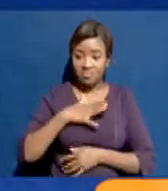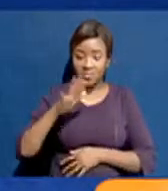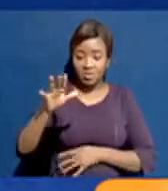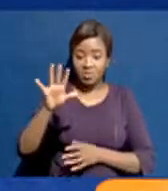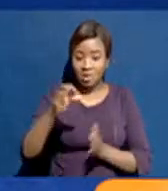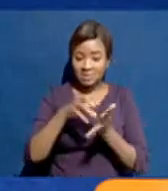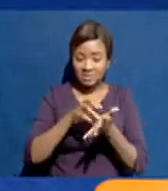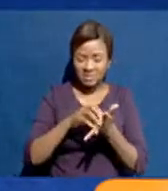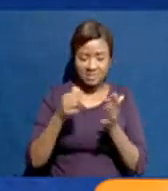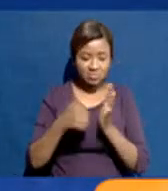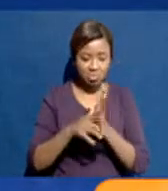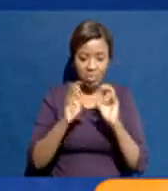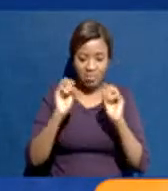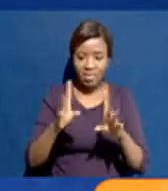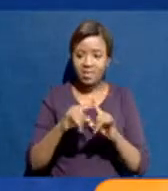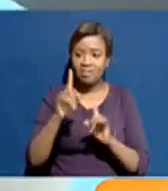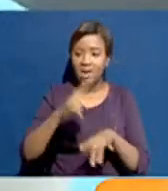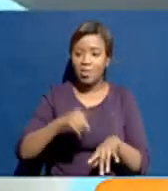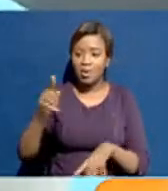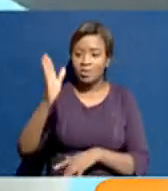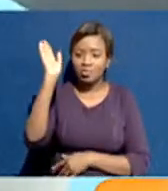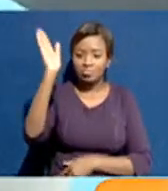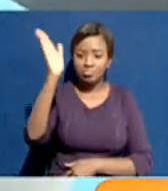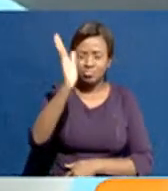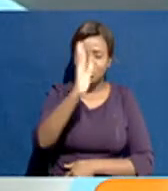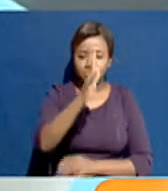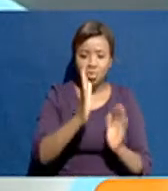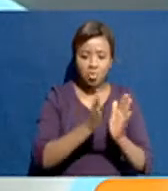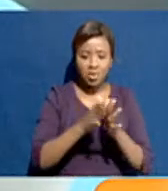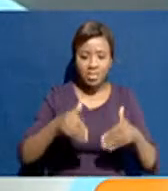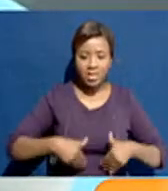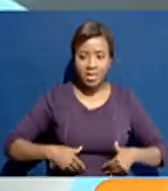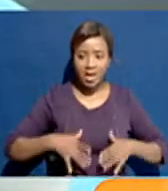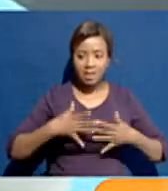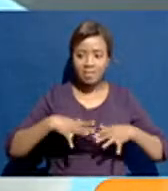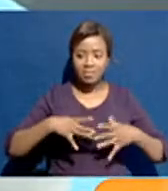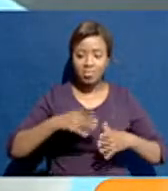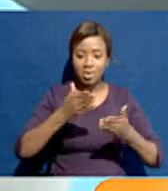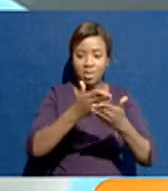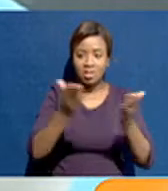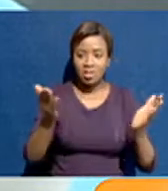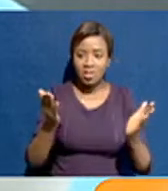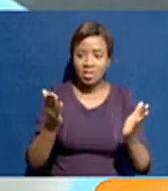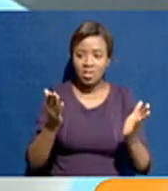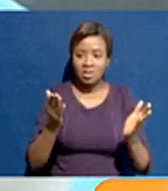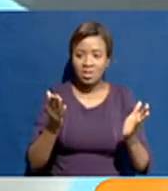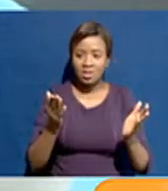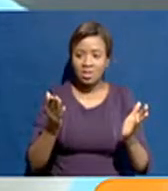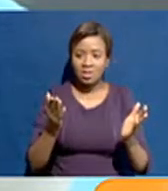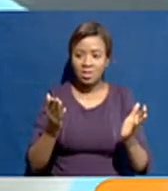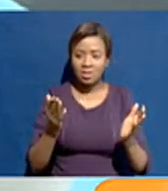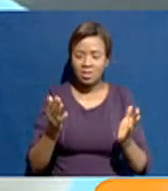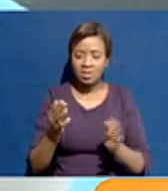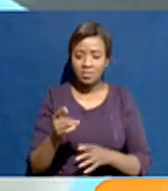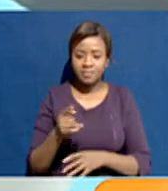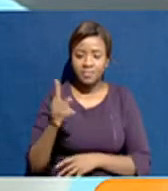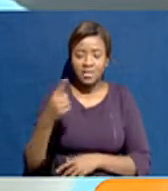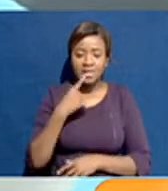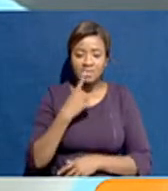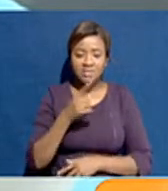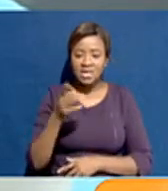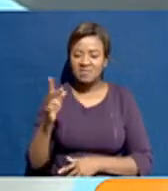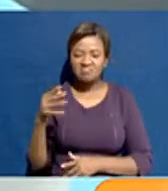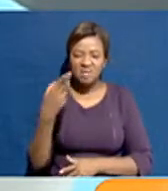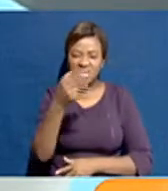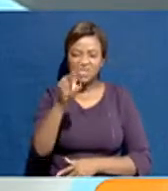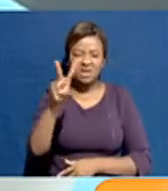only concern is when you talk to the young people out there, why do they tell you that this is not a risk to them?